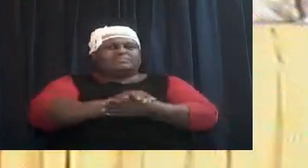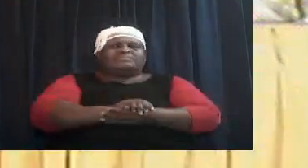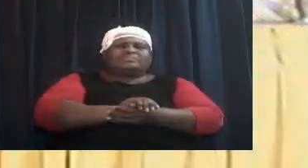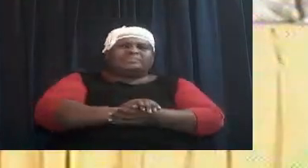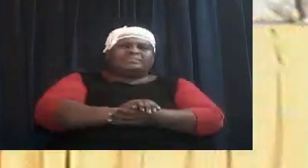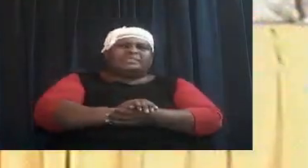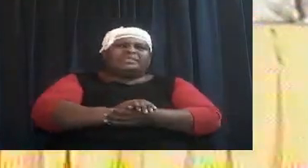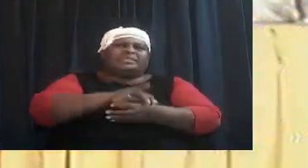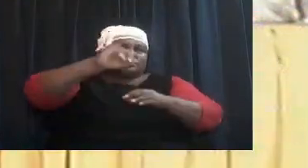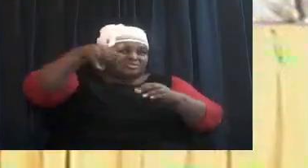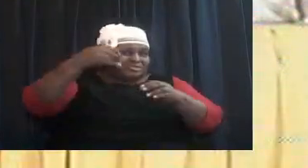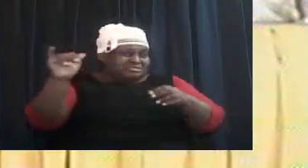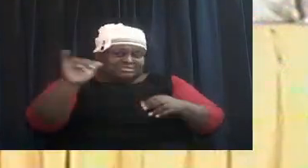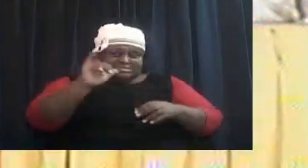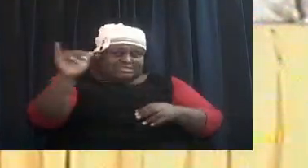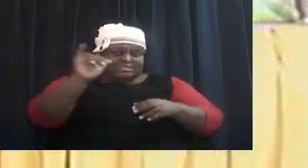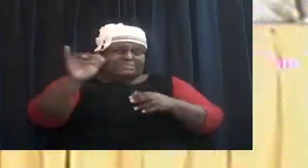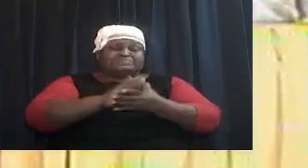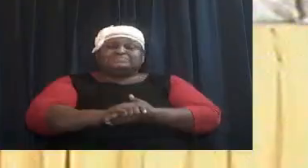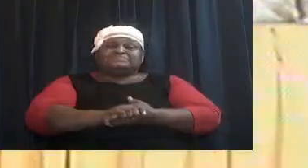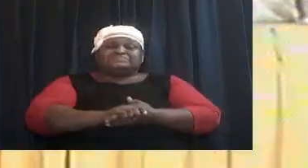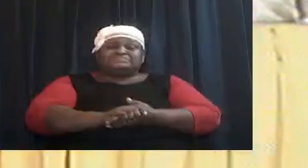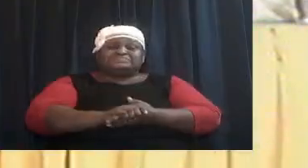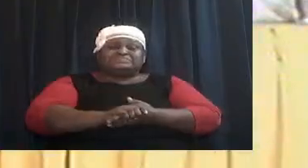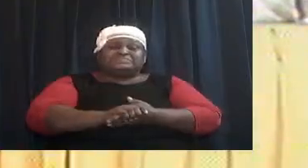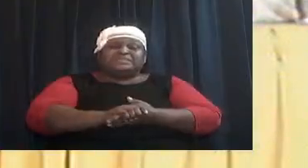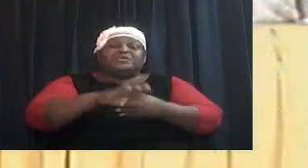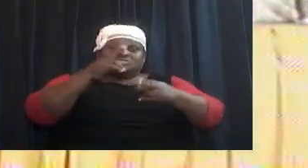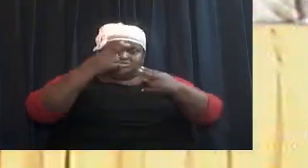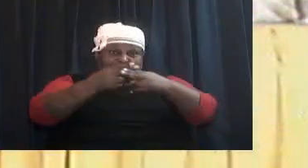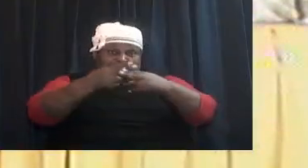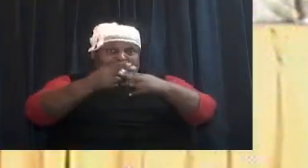just the same, She named them.